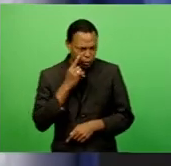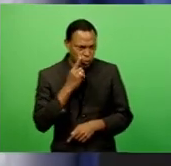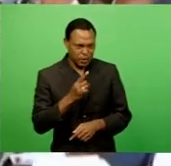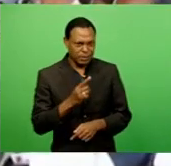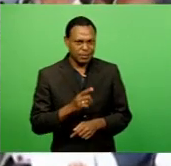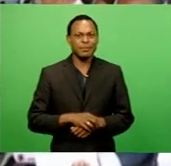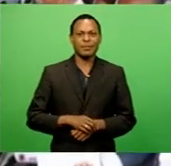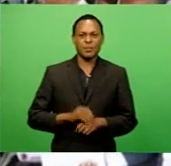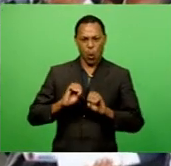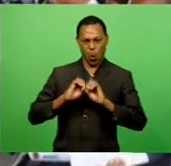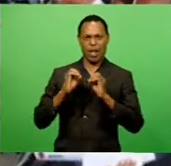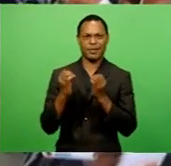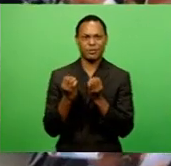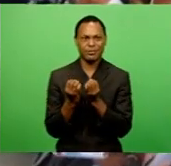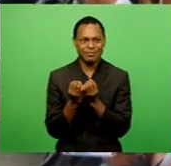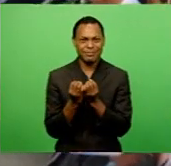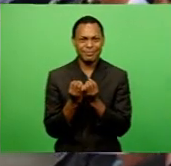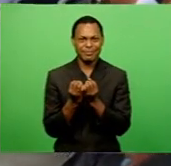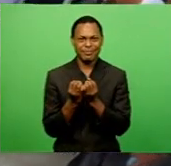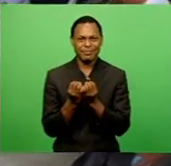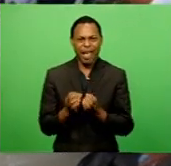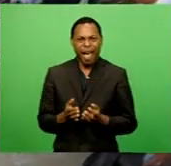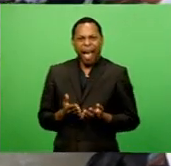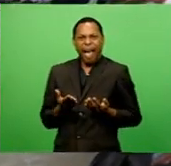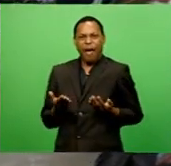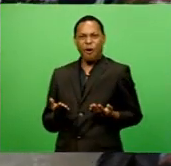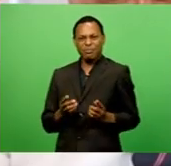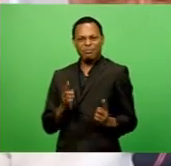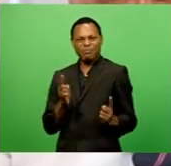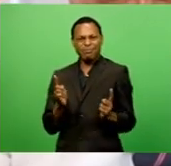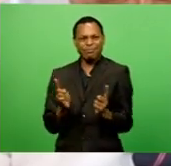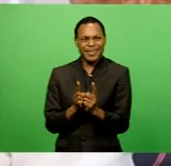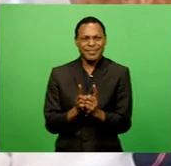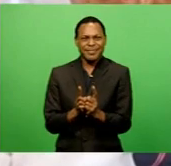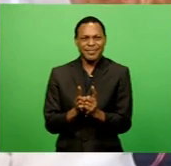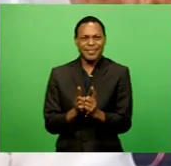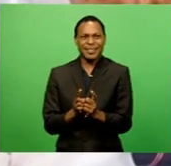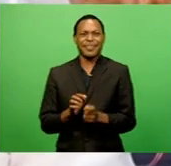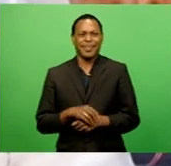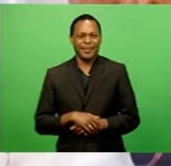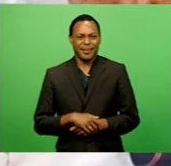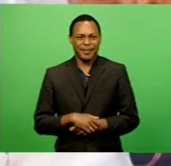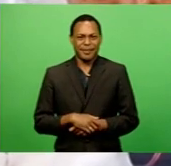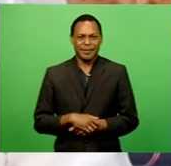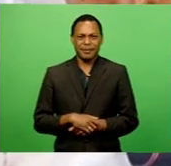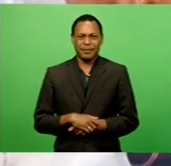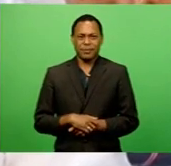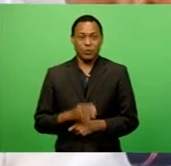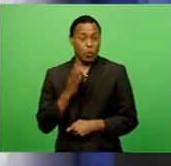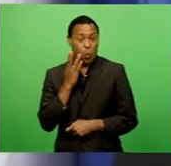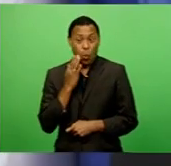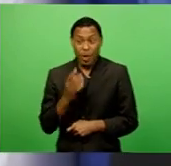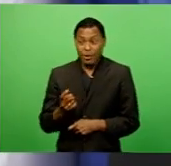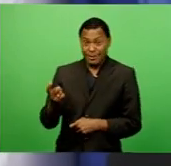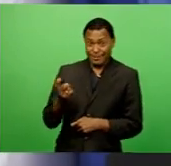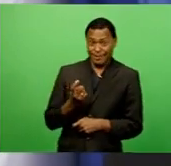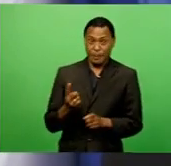organization. The way that we address people. I've already directed you address anybody coming interested with